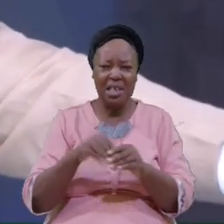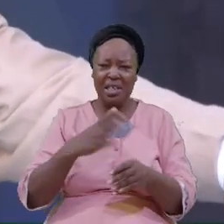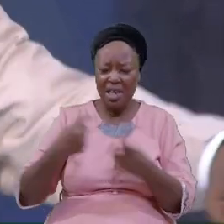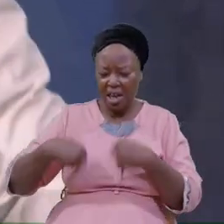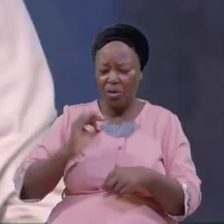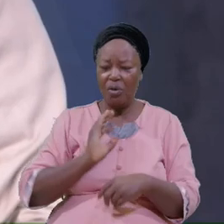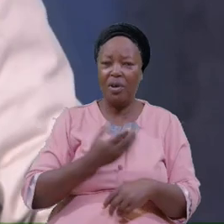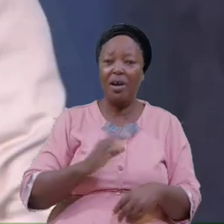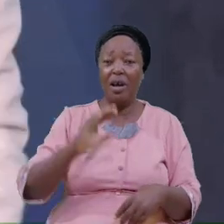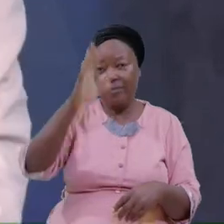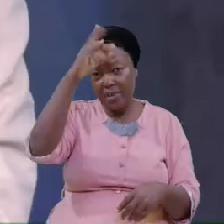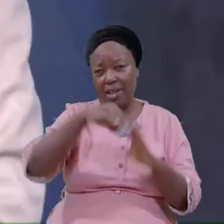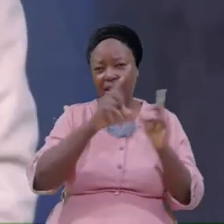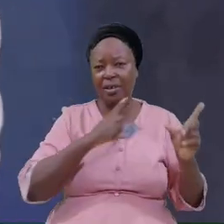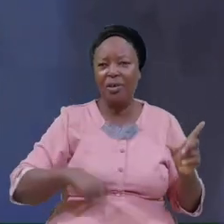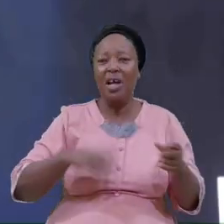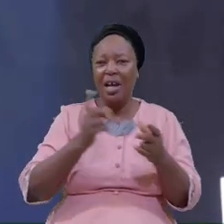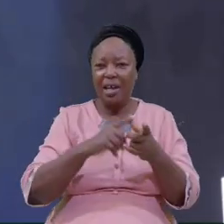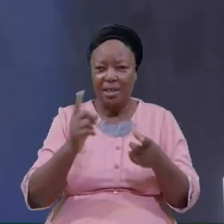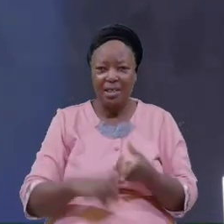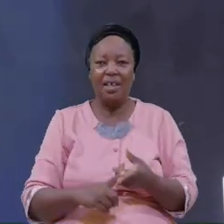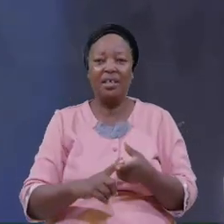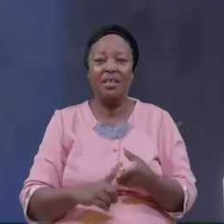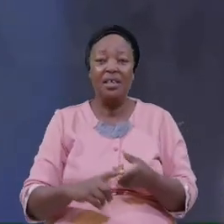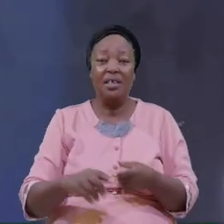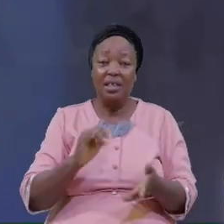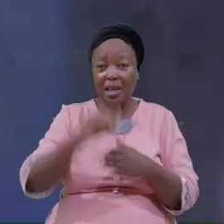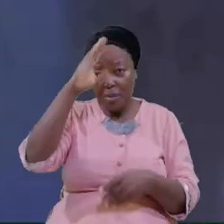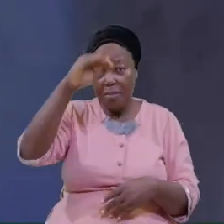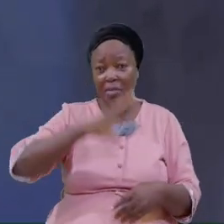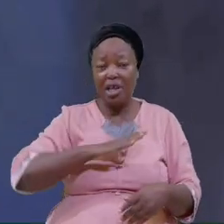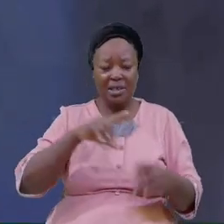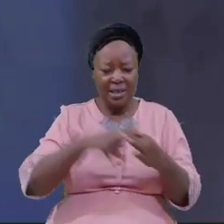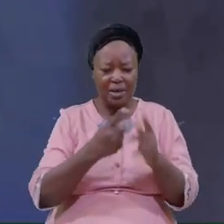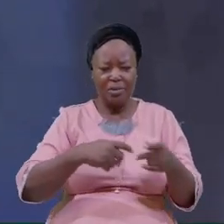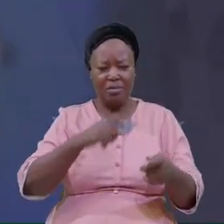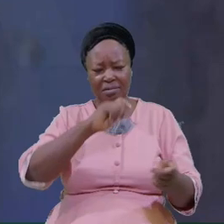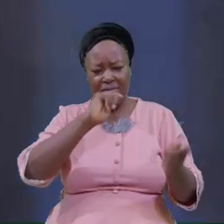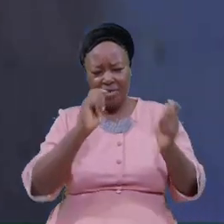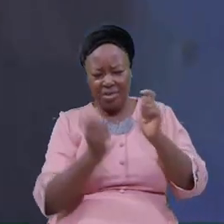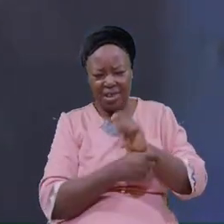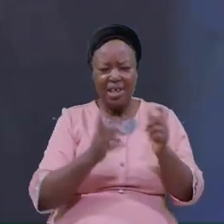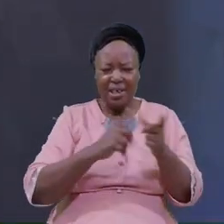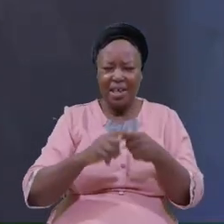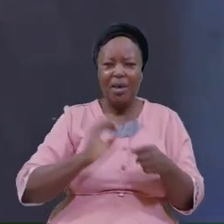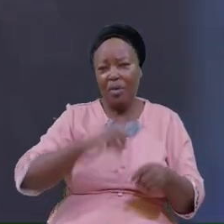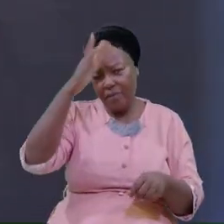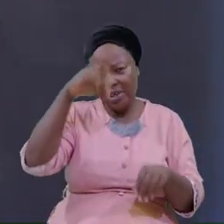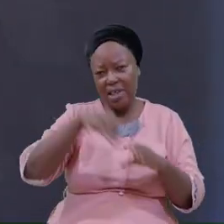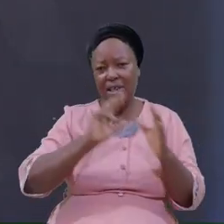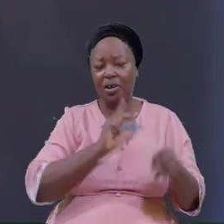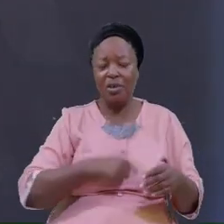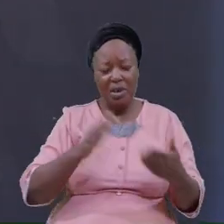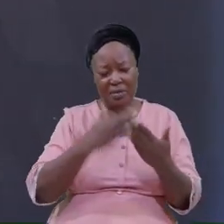cœur. And then he began to change. Et il a commencé à changer. And I invited Et him, invité. I said, what about going with me to